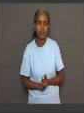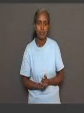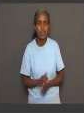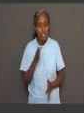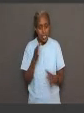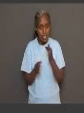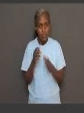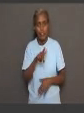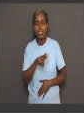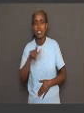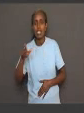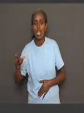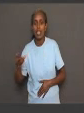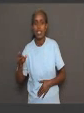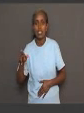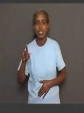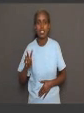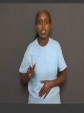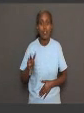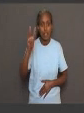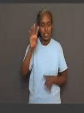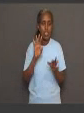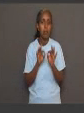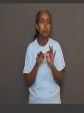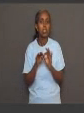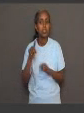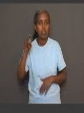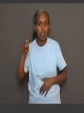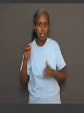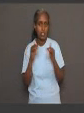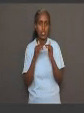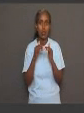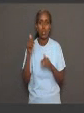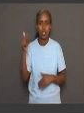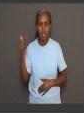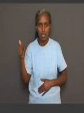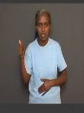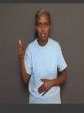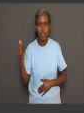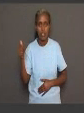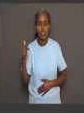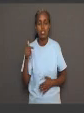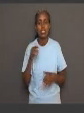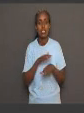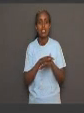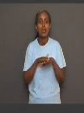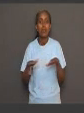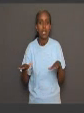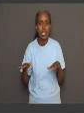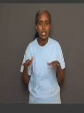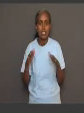If the line is vertical, meaning x equals a, then the plane